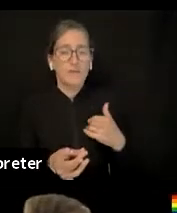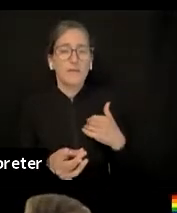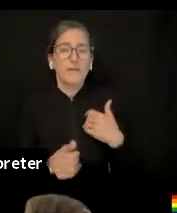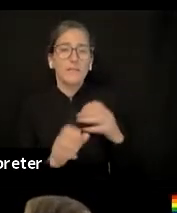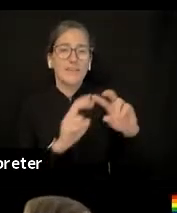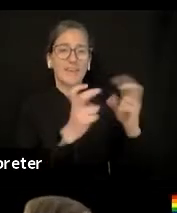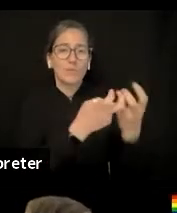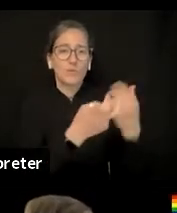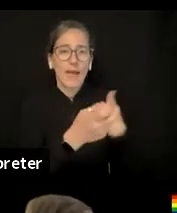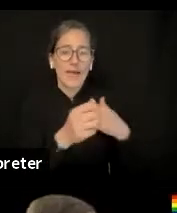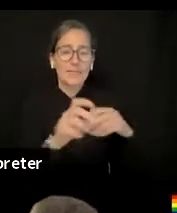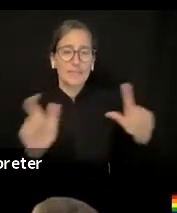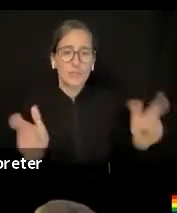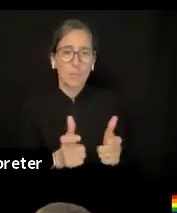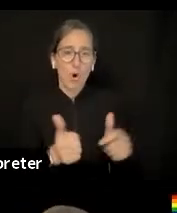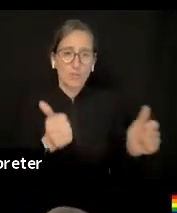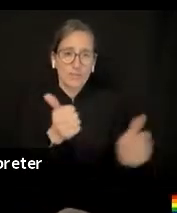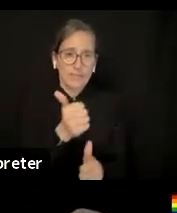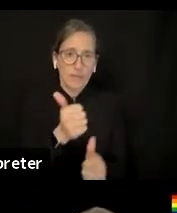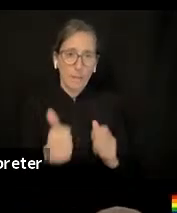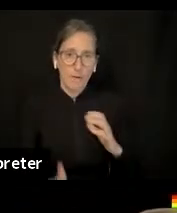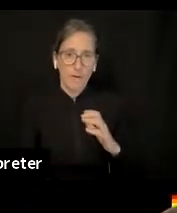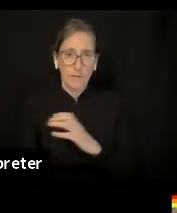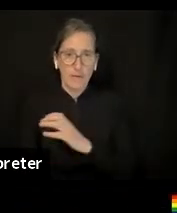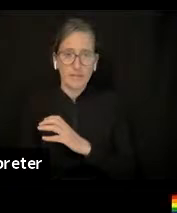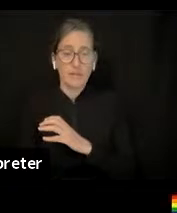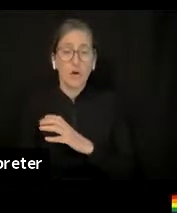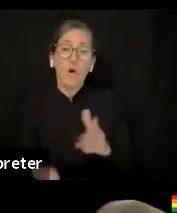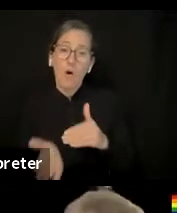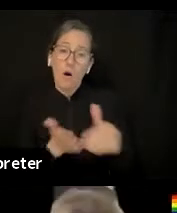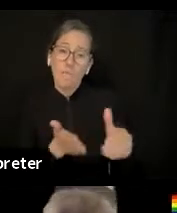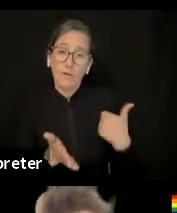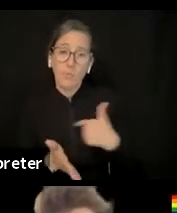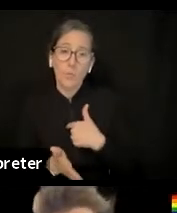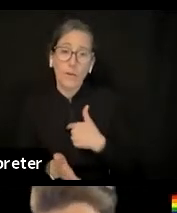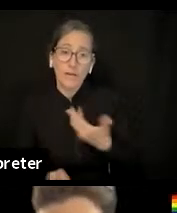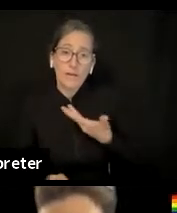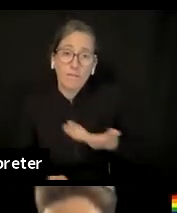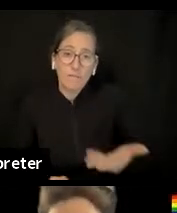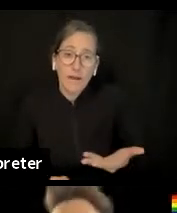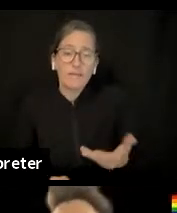We often invite several of our boards and committees to be part of that conversation